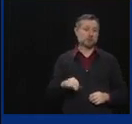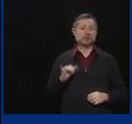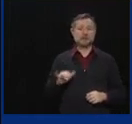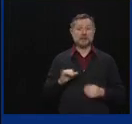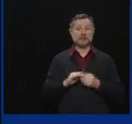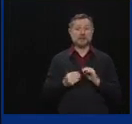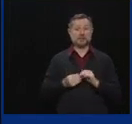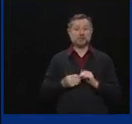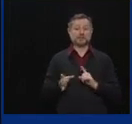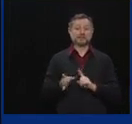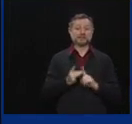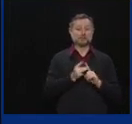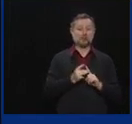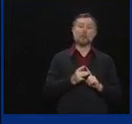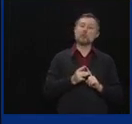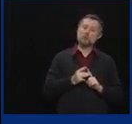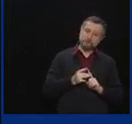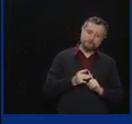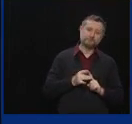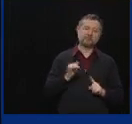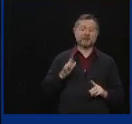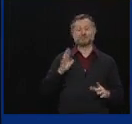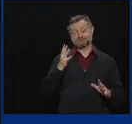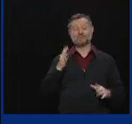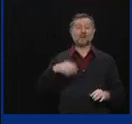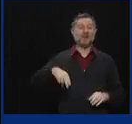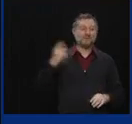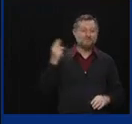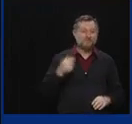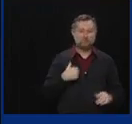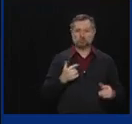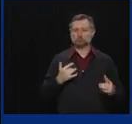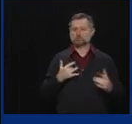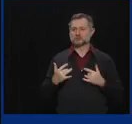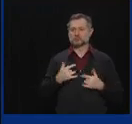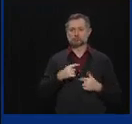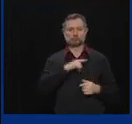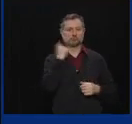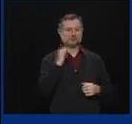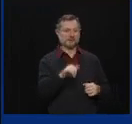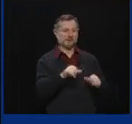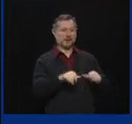is unacceptably high and is considered a risk area.